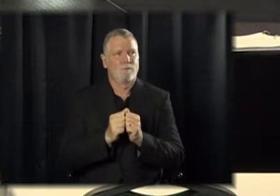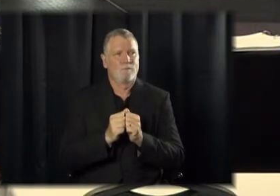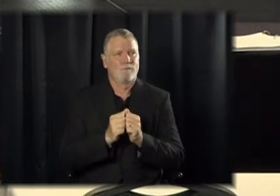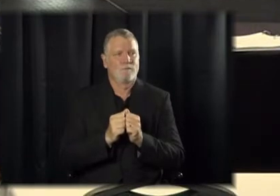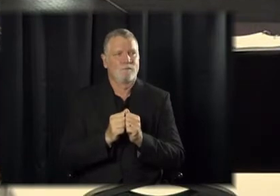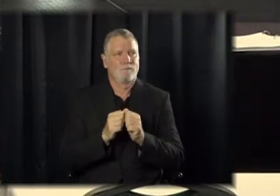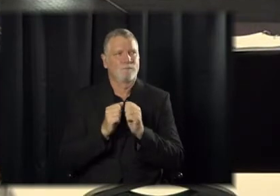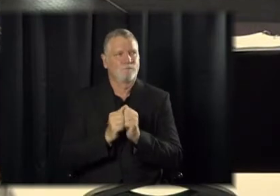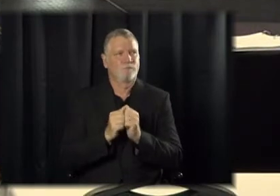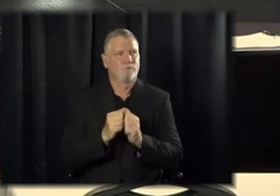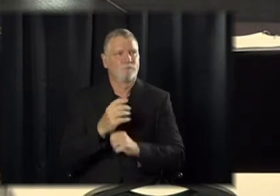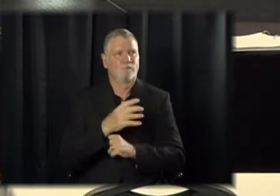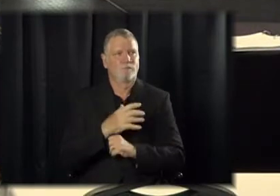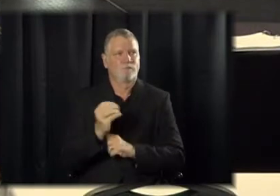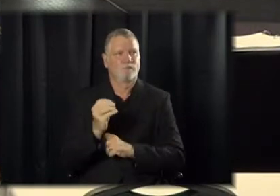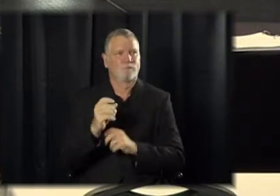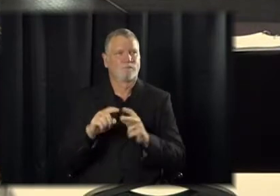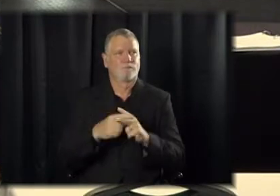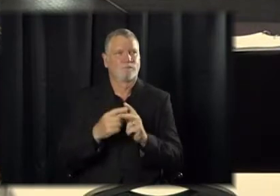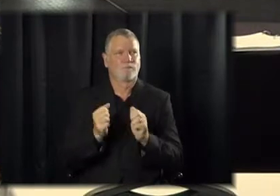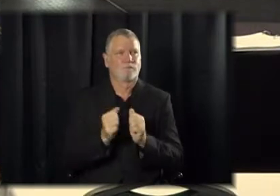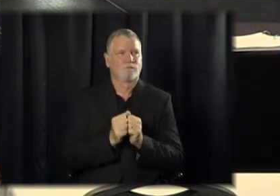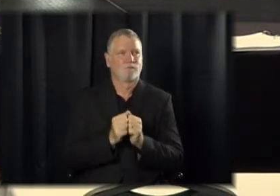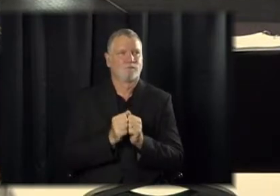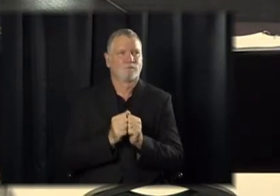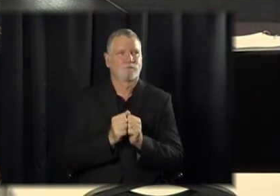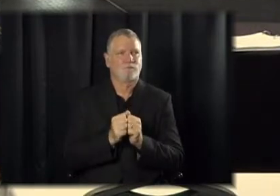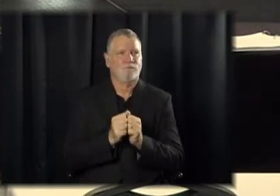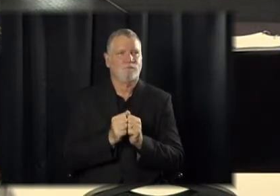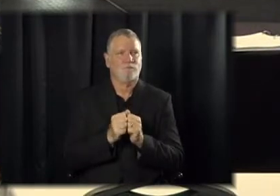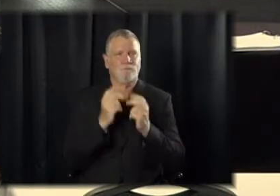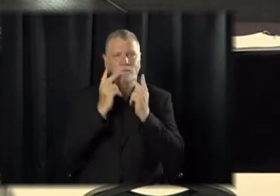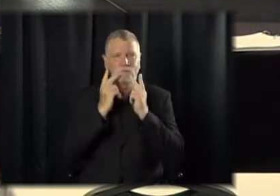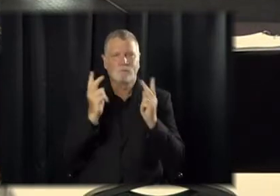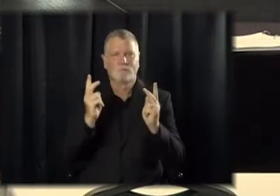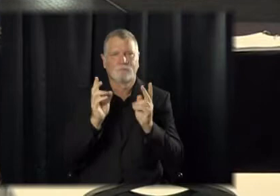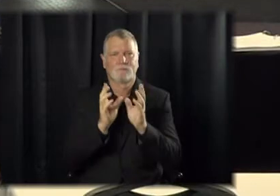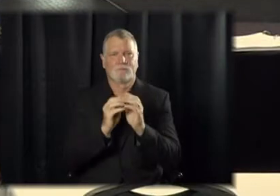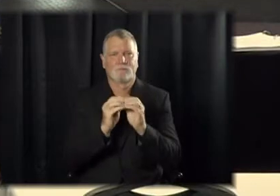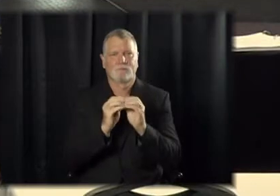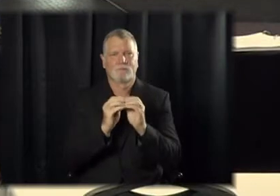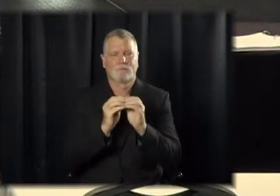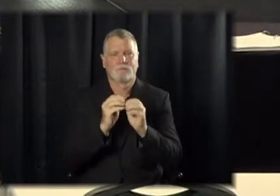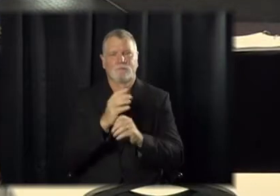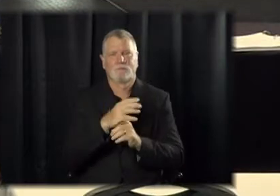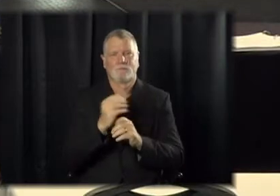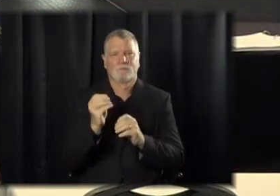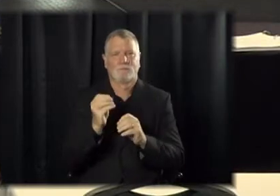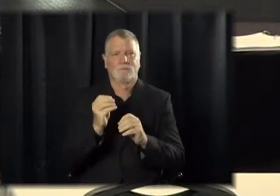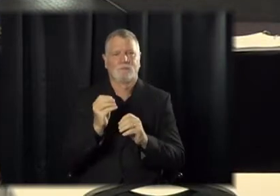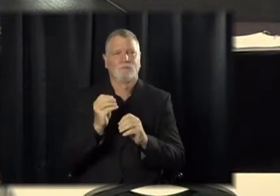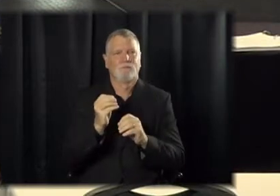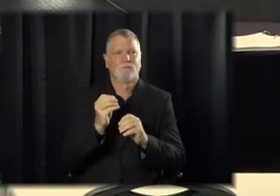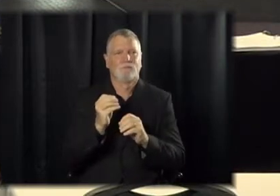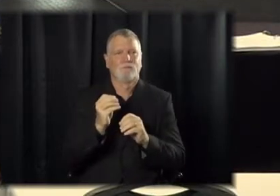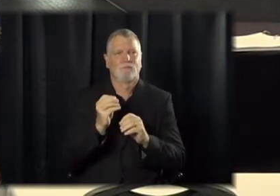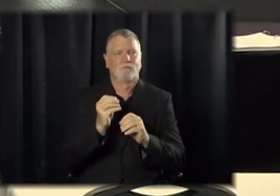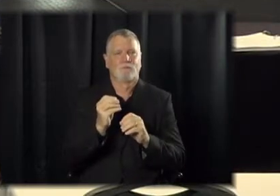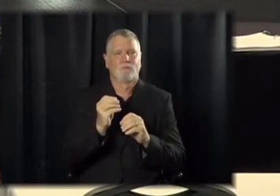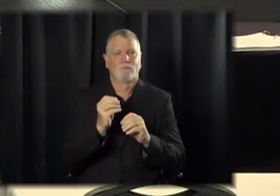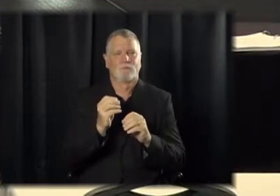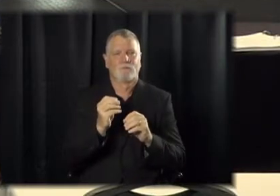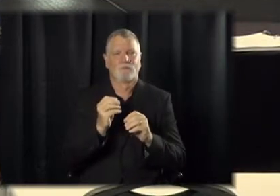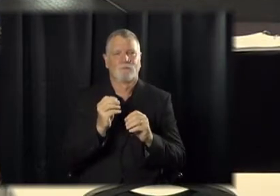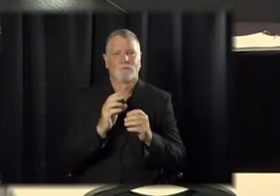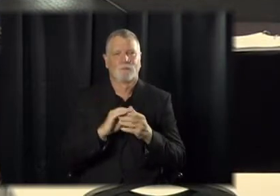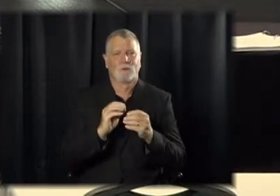do them together, starting with the public meeting minutes and the executive session minutes. Are there